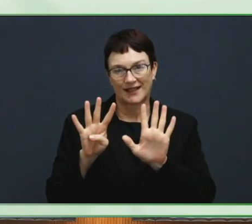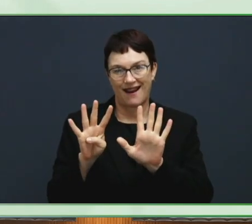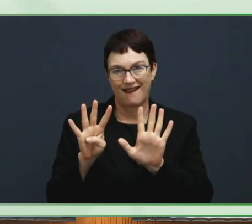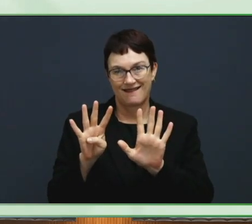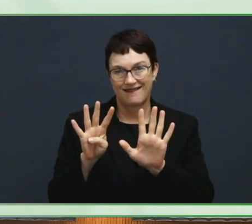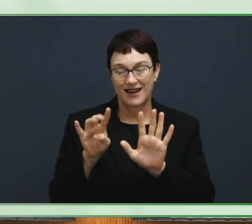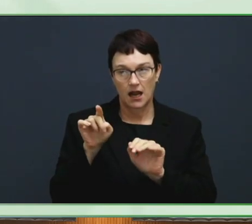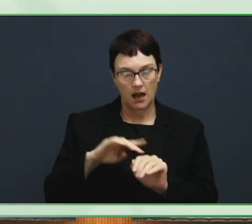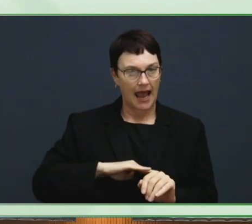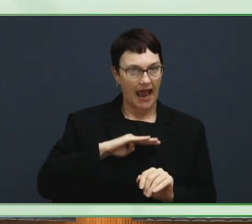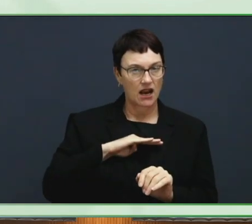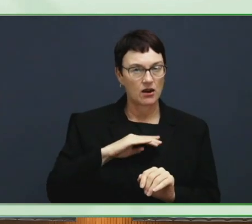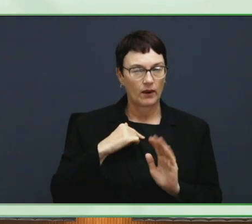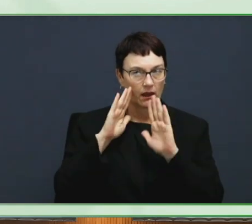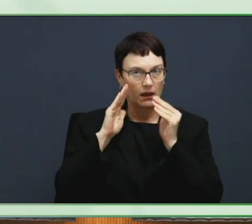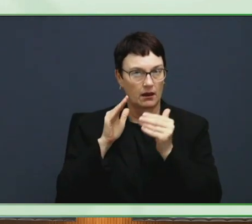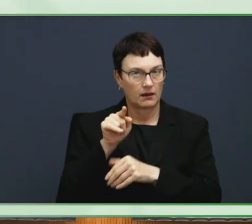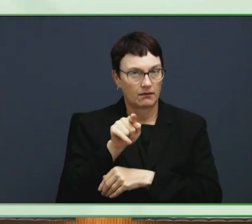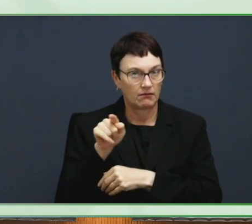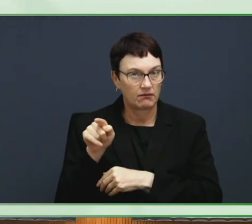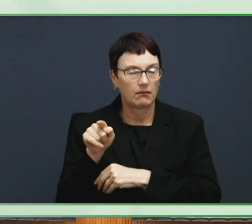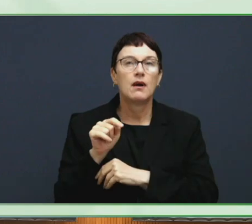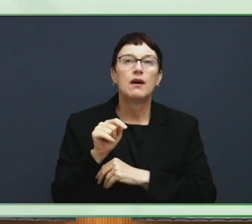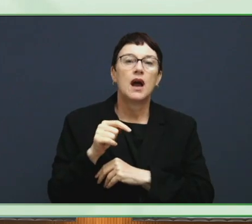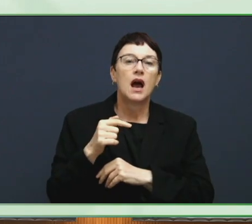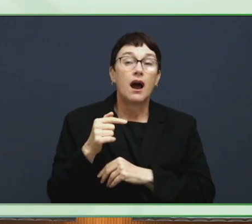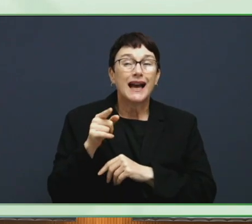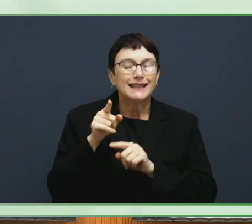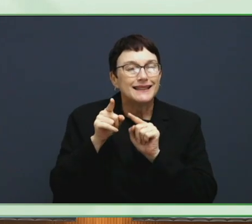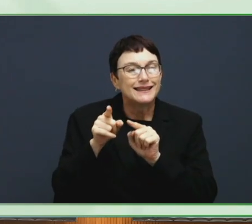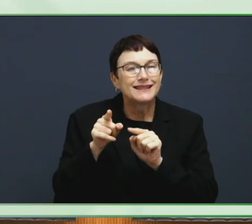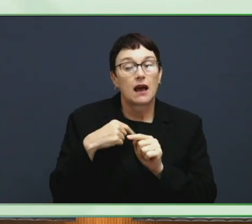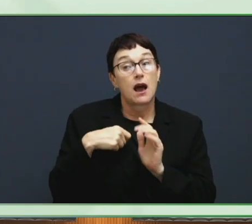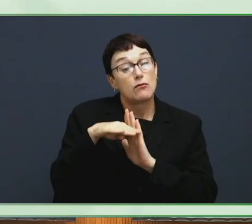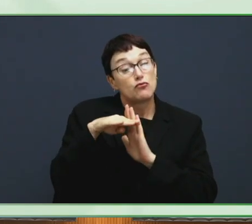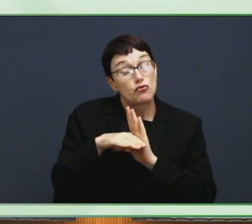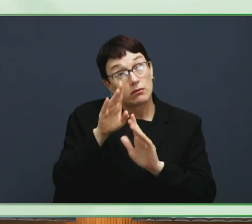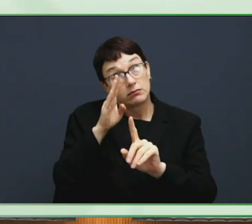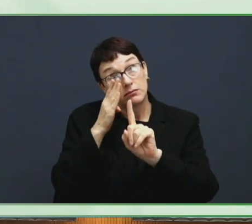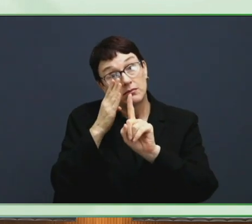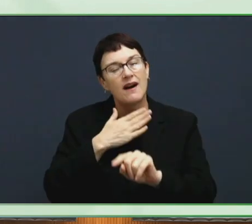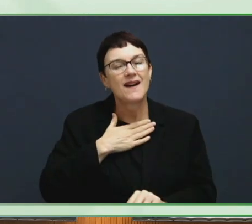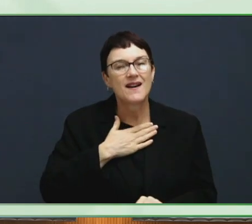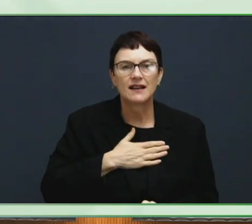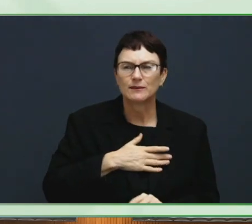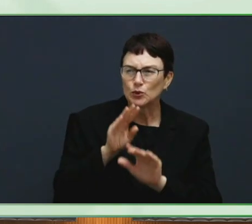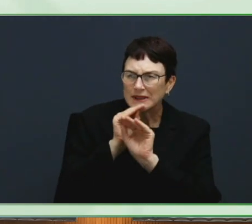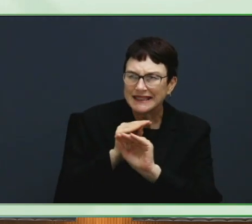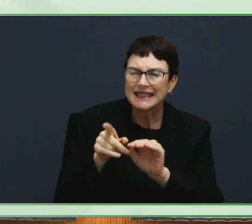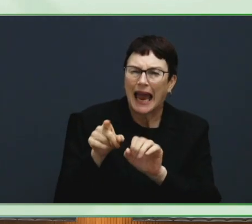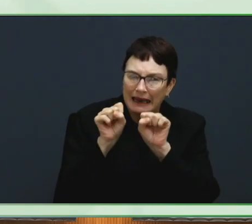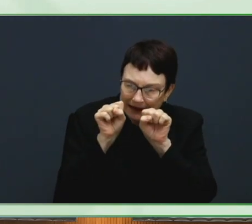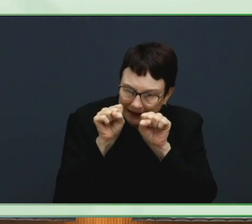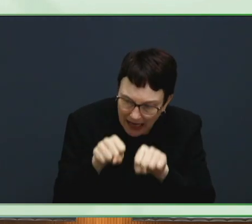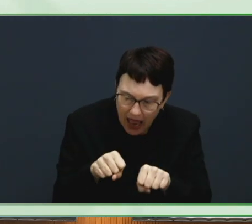with the aim, with the objective of increasing their employability,